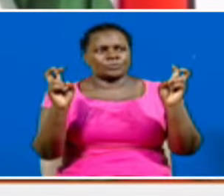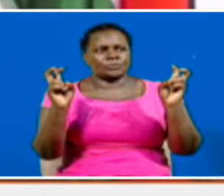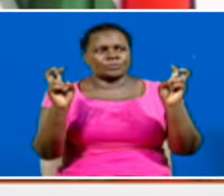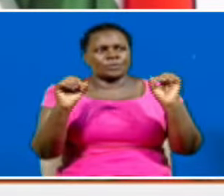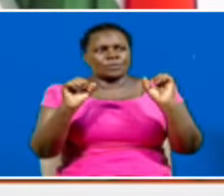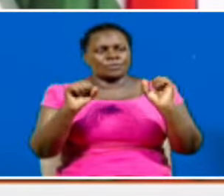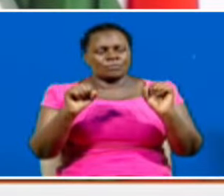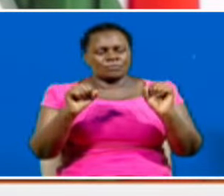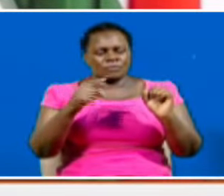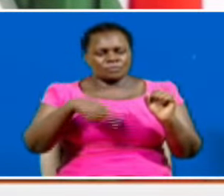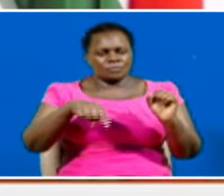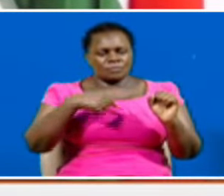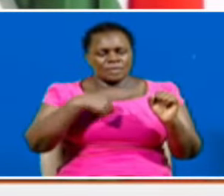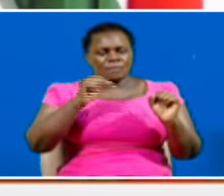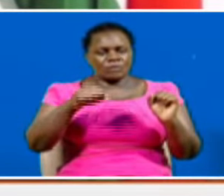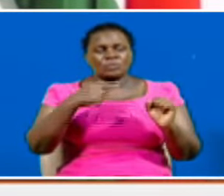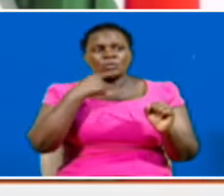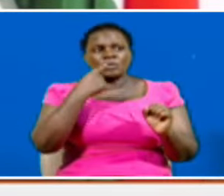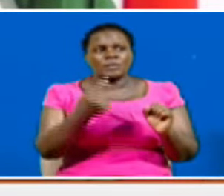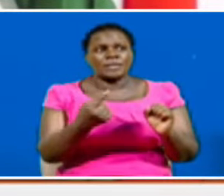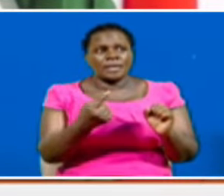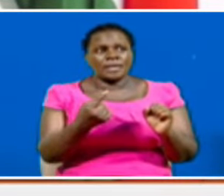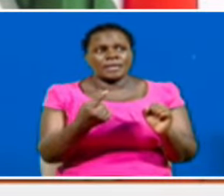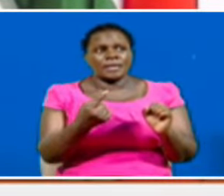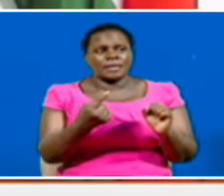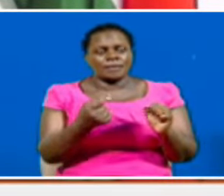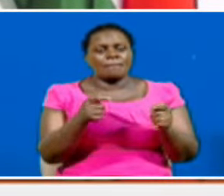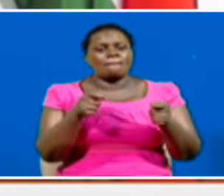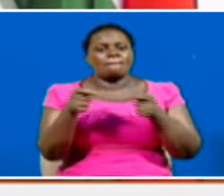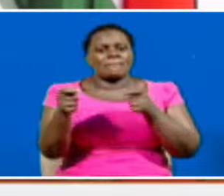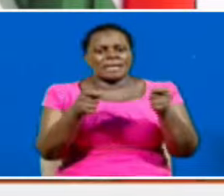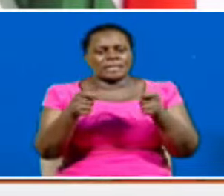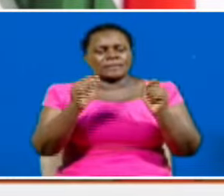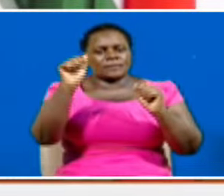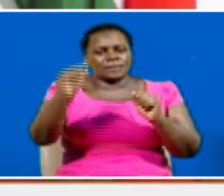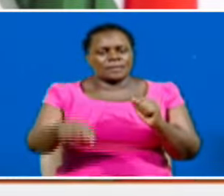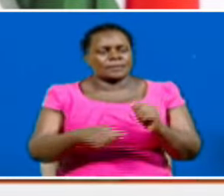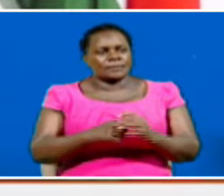ninaweza sema, it's